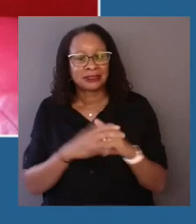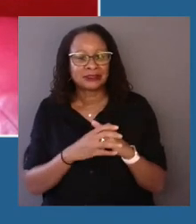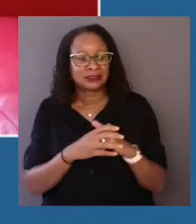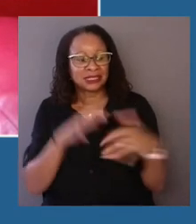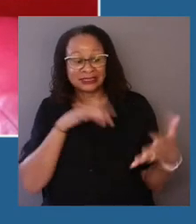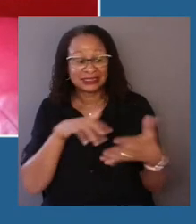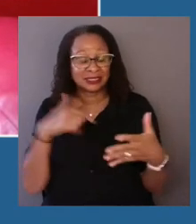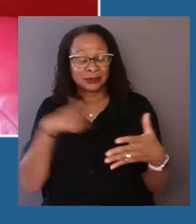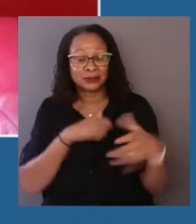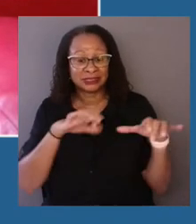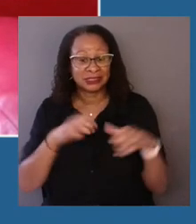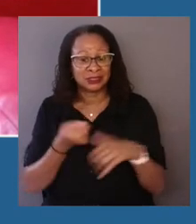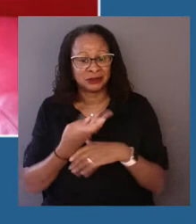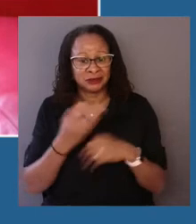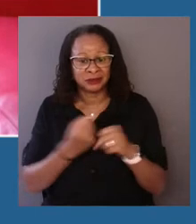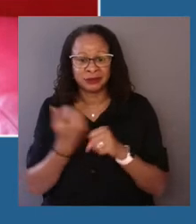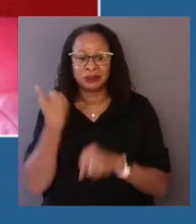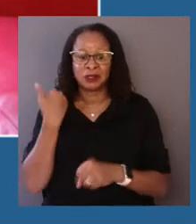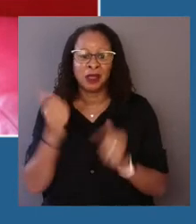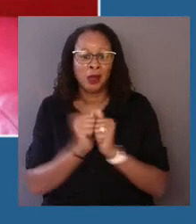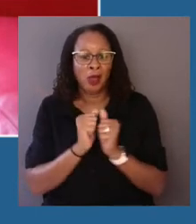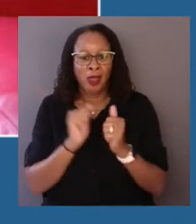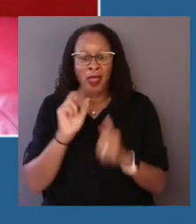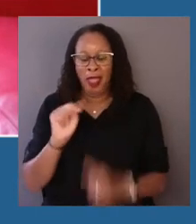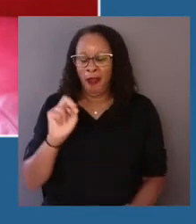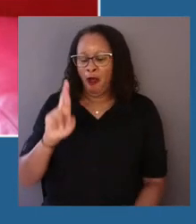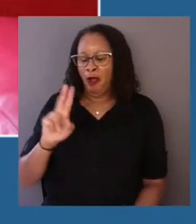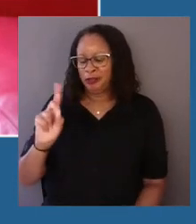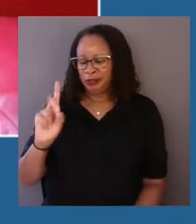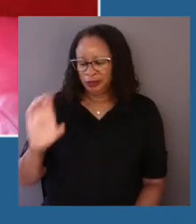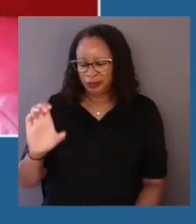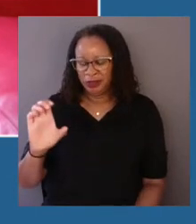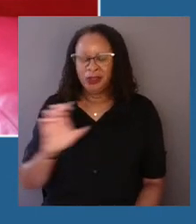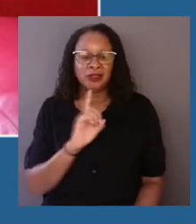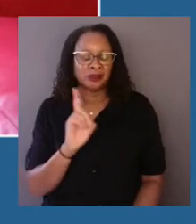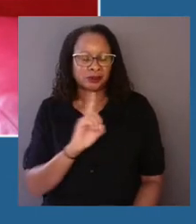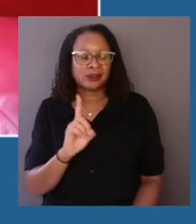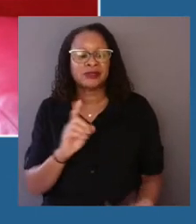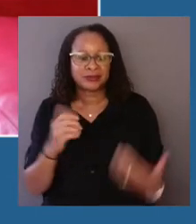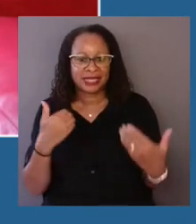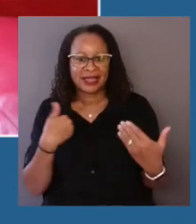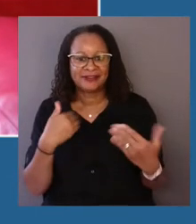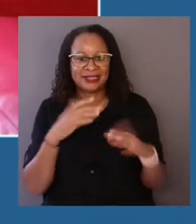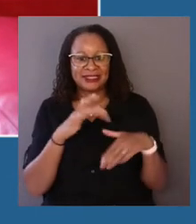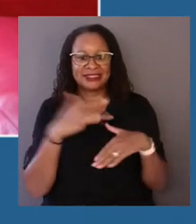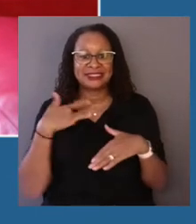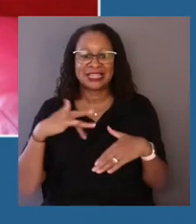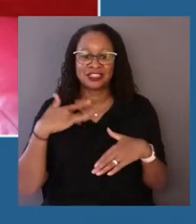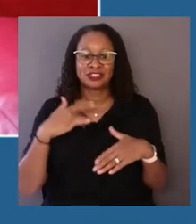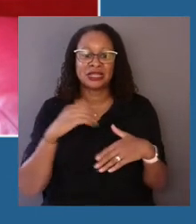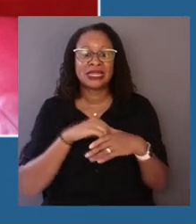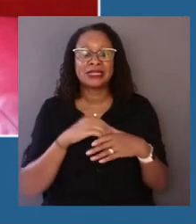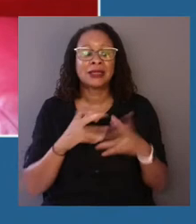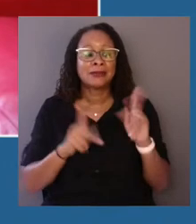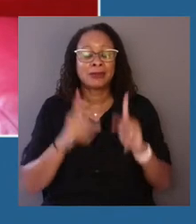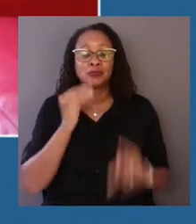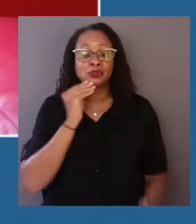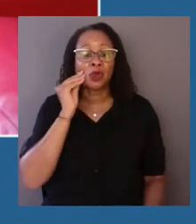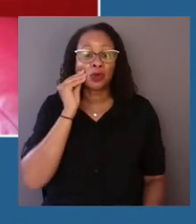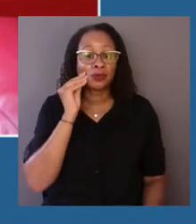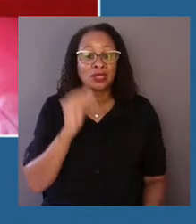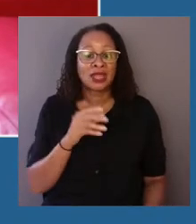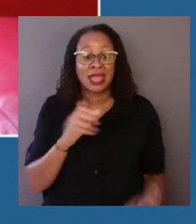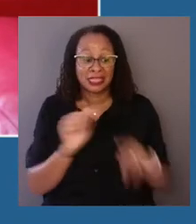few years ago with NRDC where we put sensors in people's homes and we trained